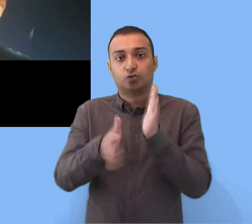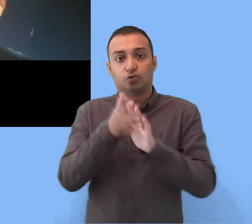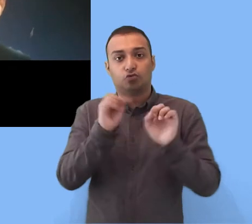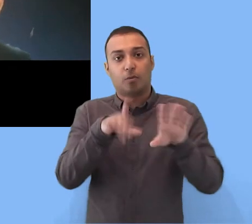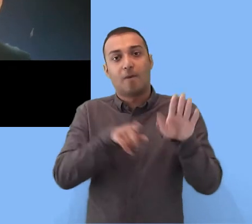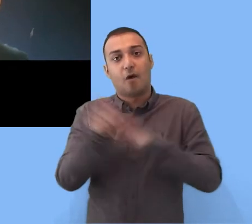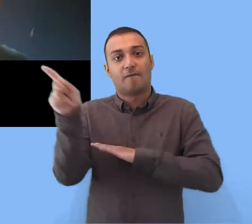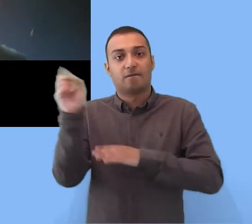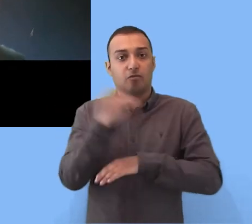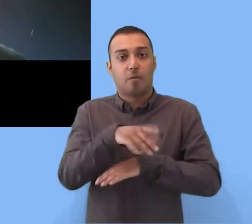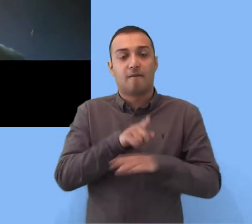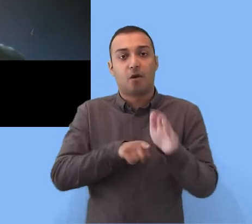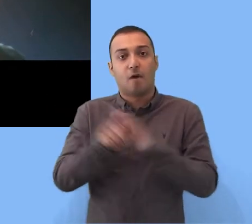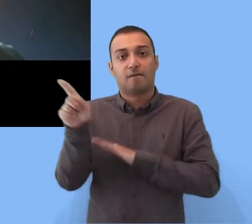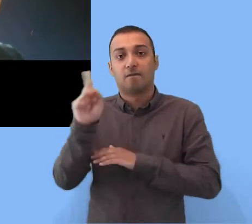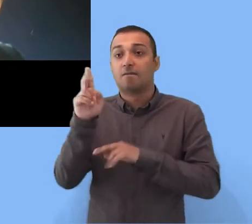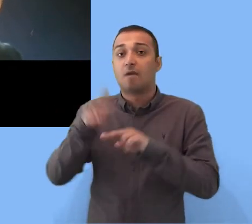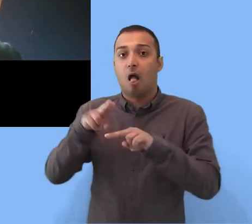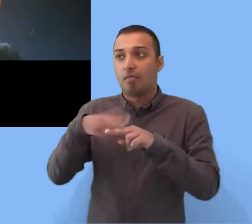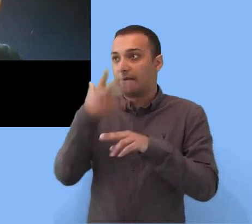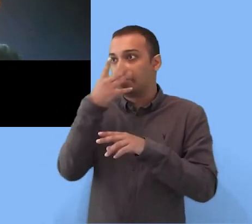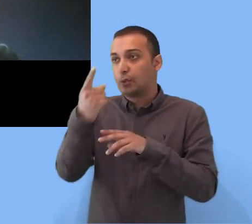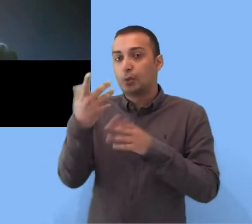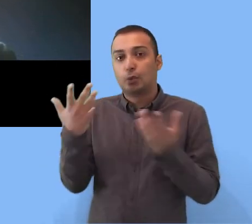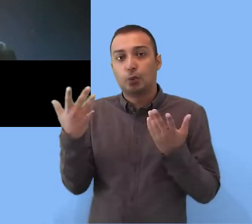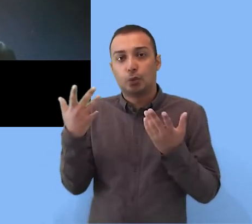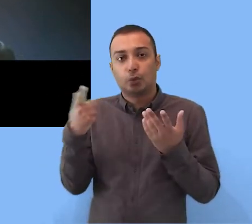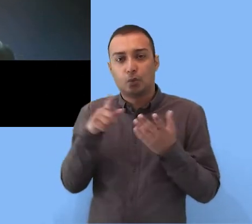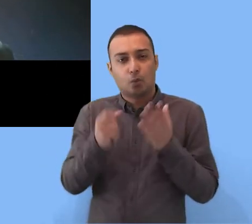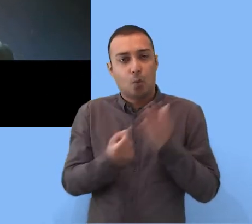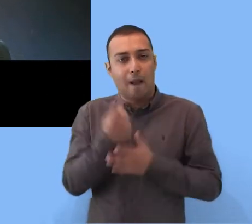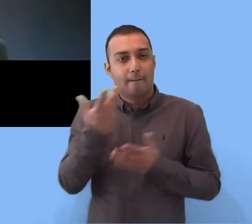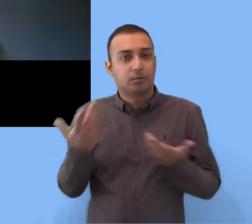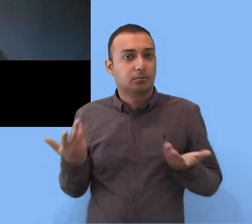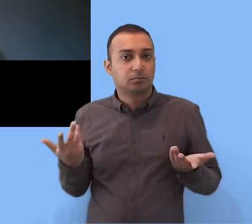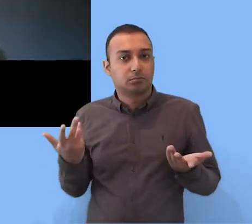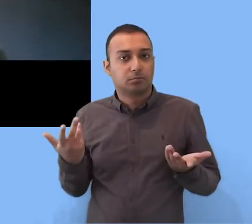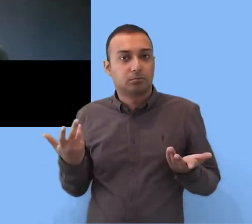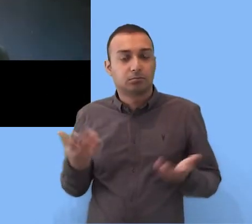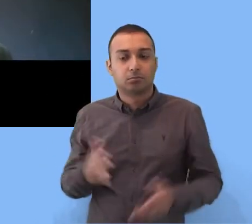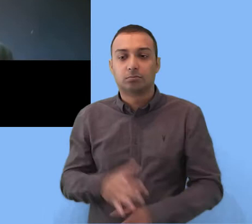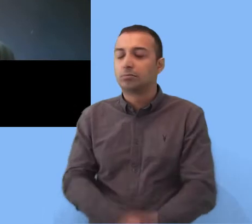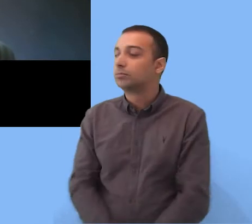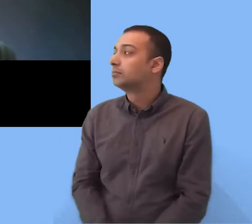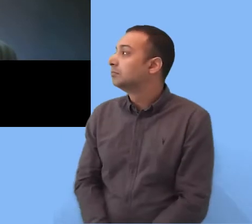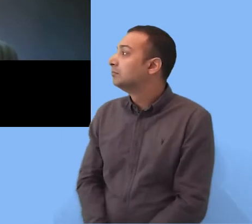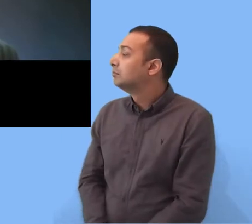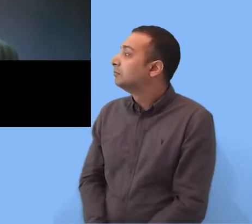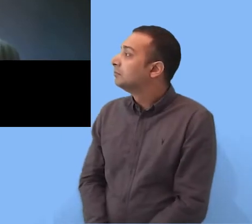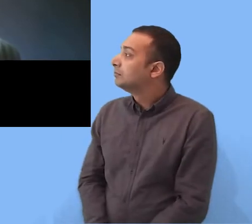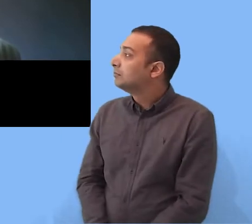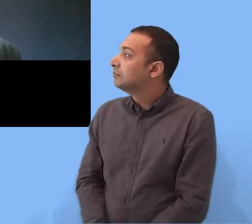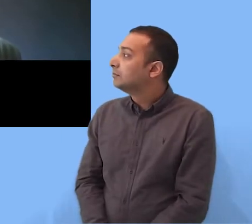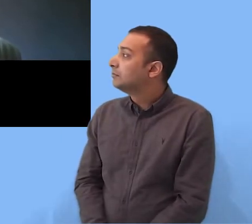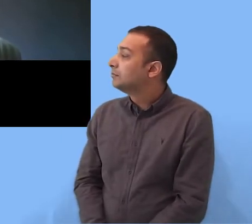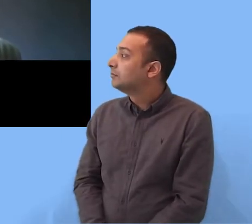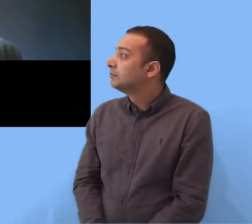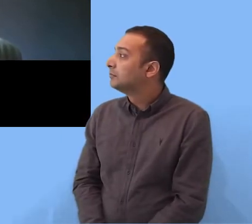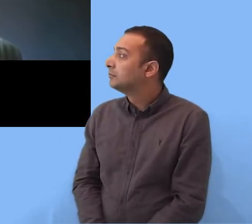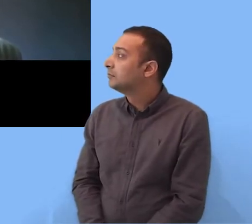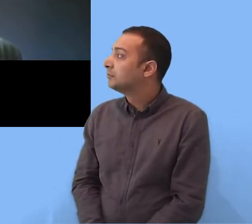first interaction. Any thought about those? Yeah, just don't assume that they ain't there. That's the first